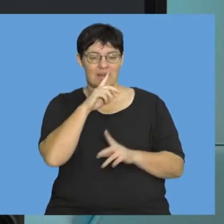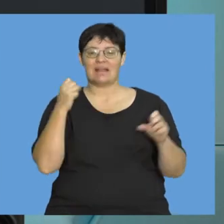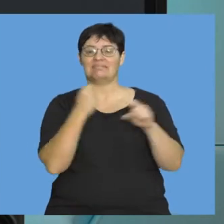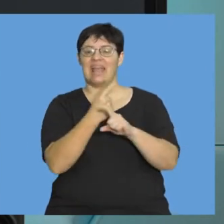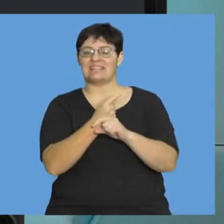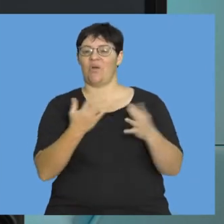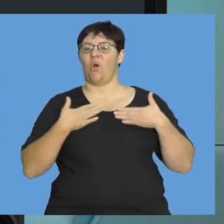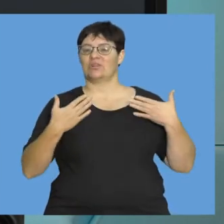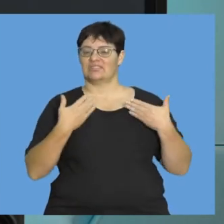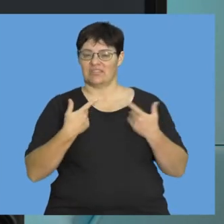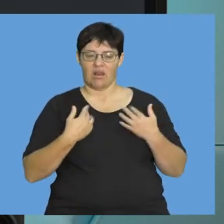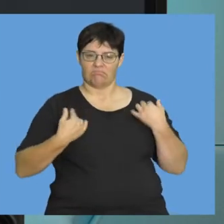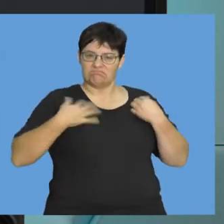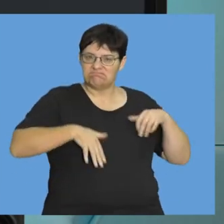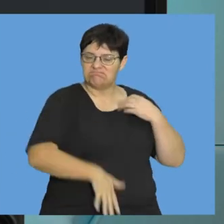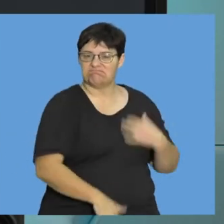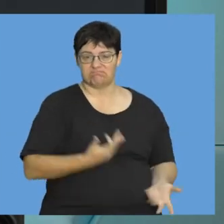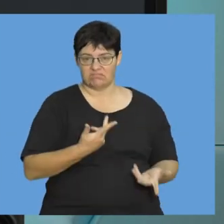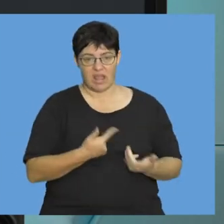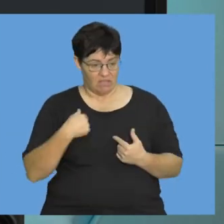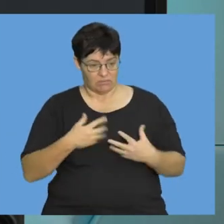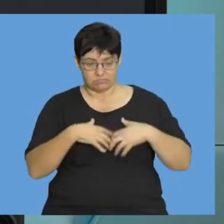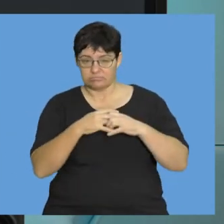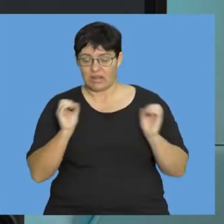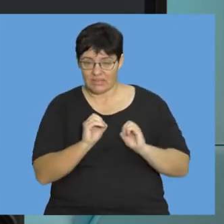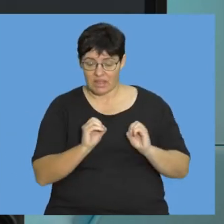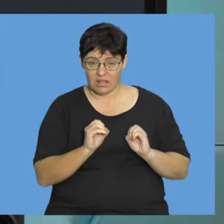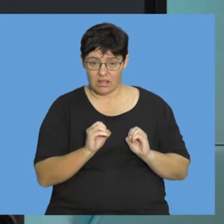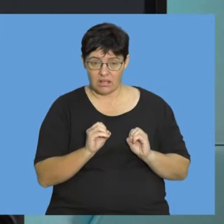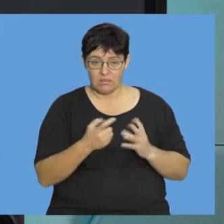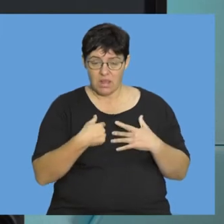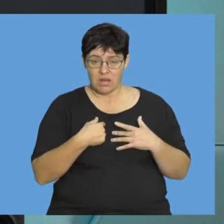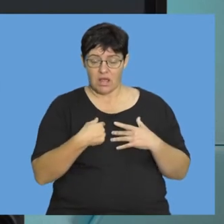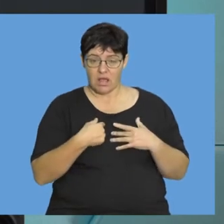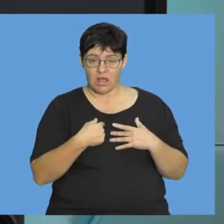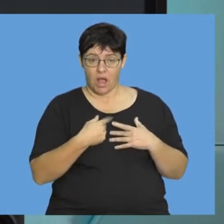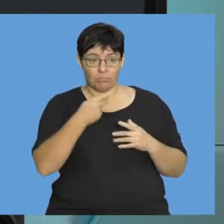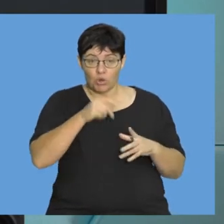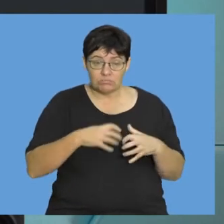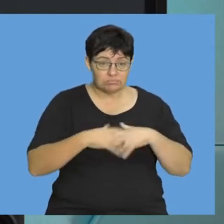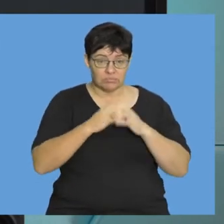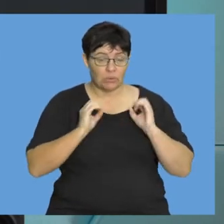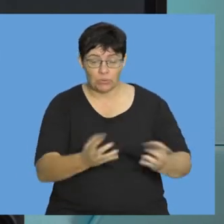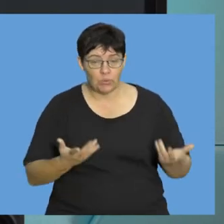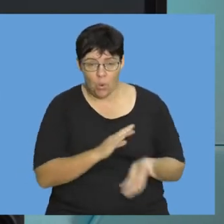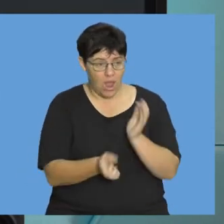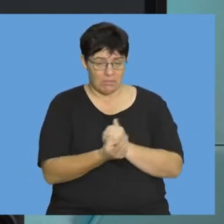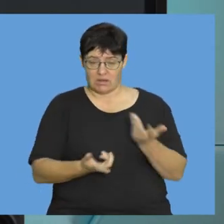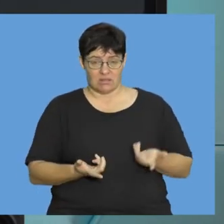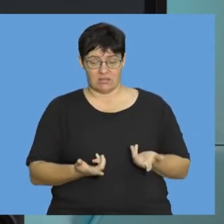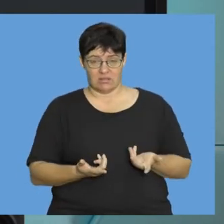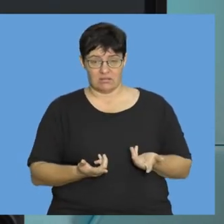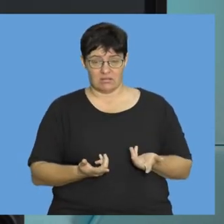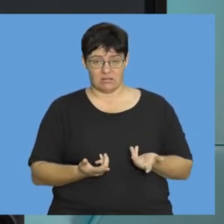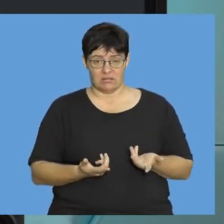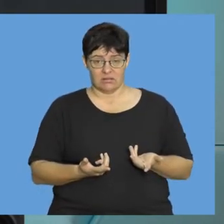taxi for oxygen. Imagine if I didn't make hemoglobin. What happens if I couldn't make that protein? If I've got